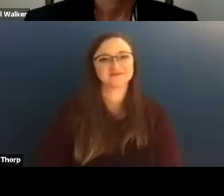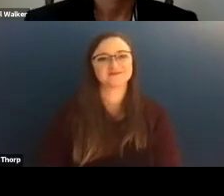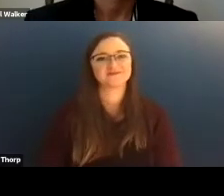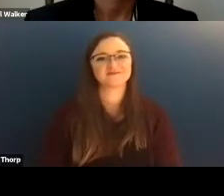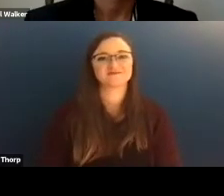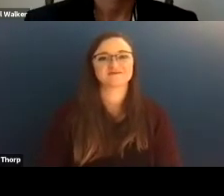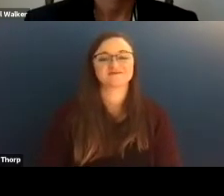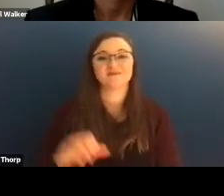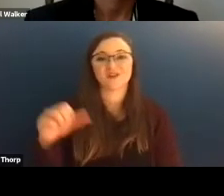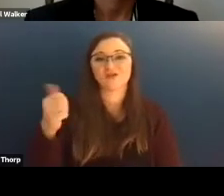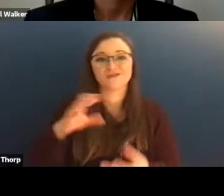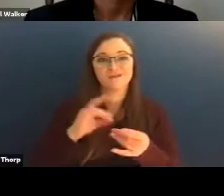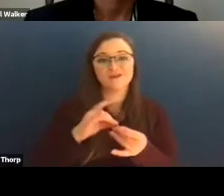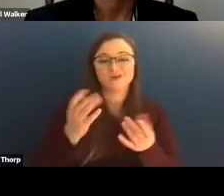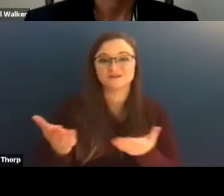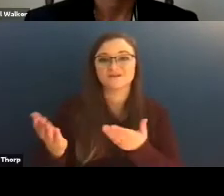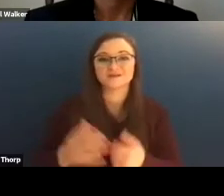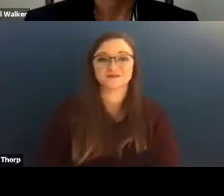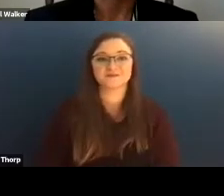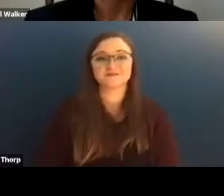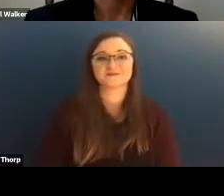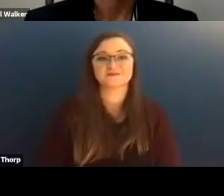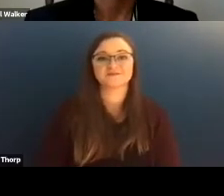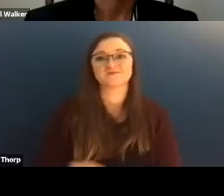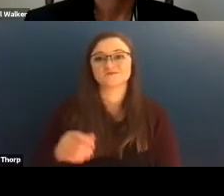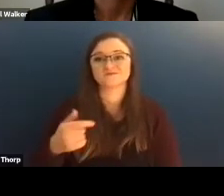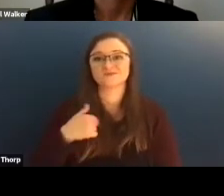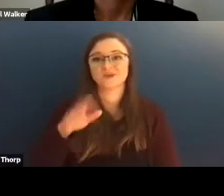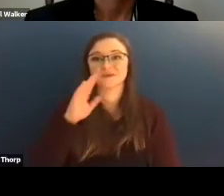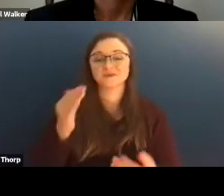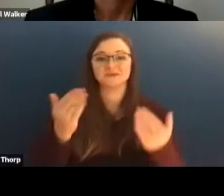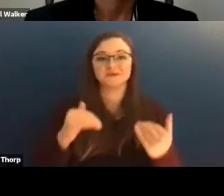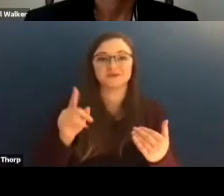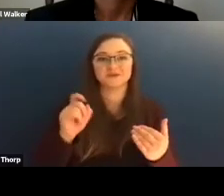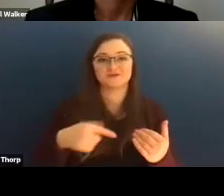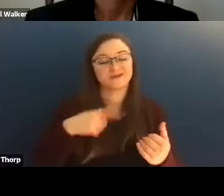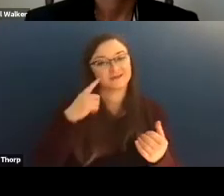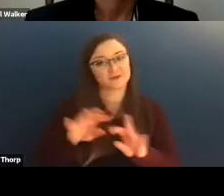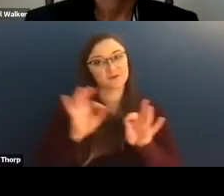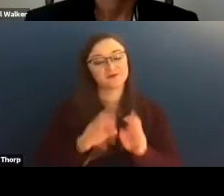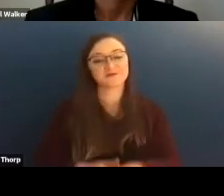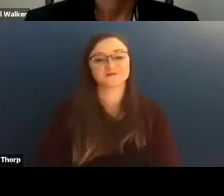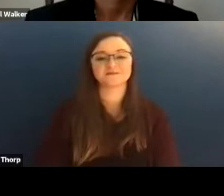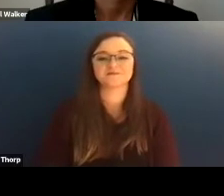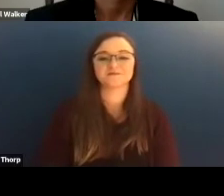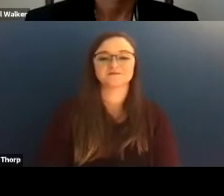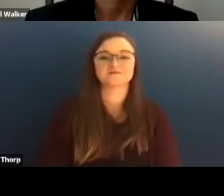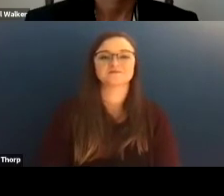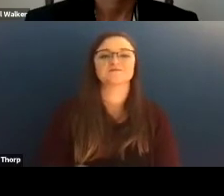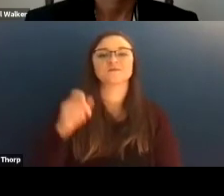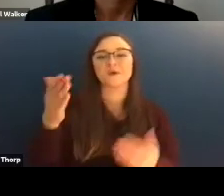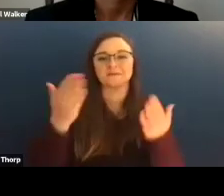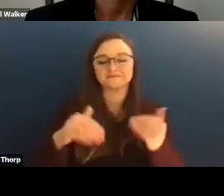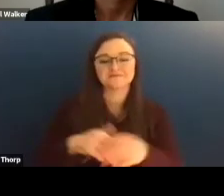any additional comment about that? But I go to the next question, which I think is also very important. Okay, I move forward